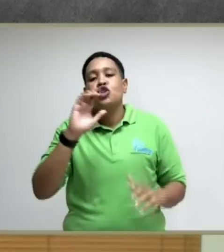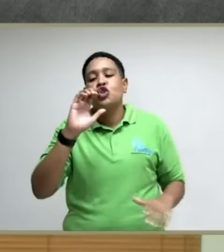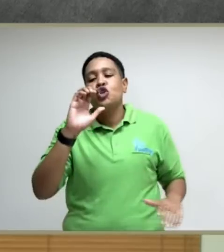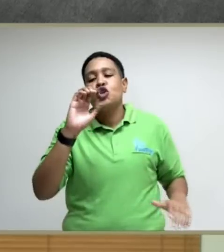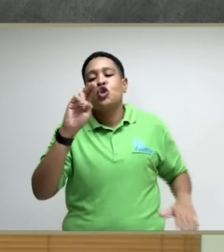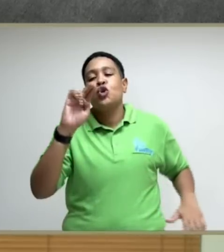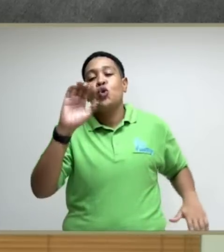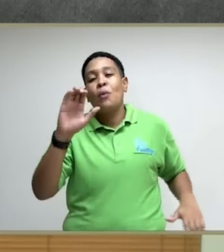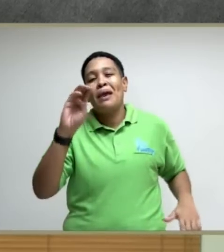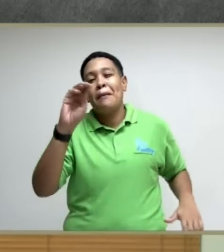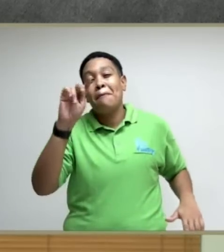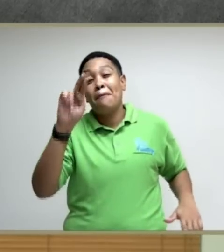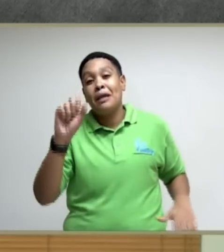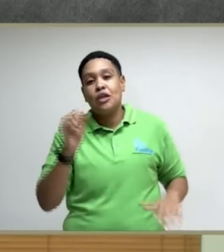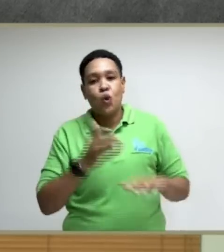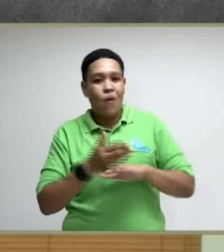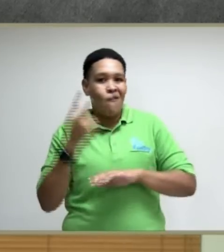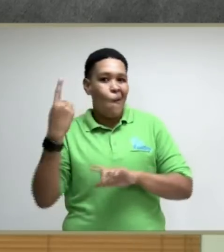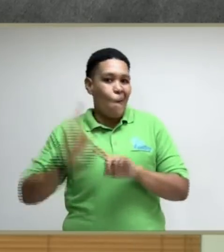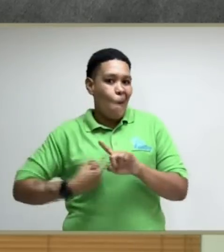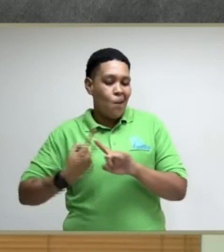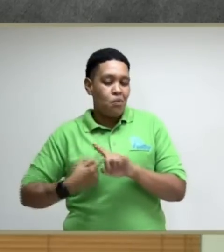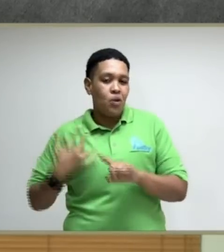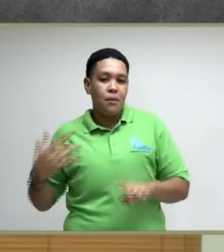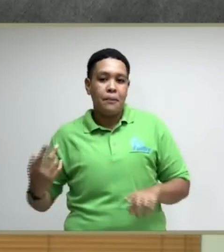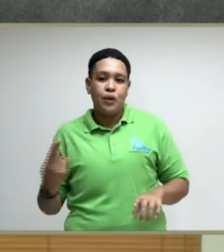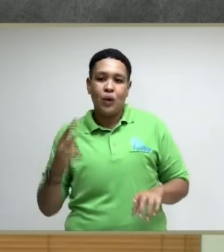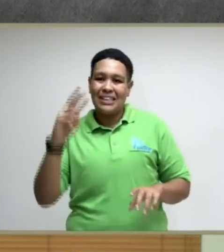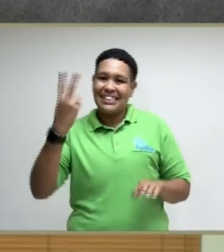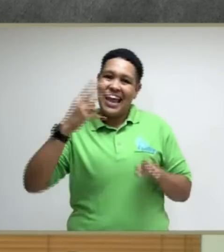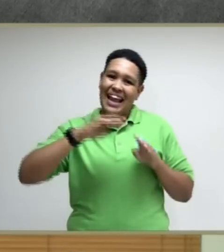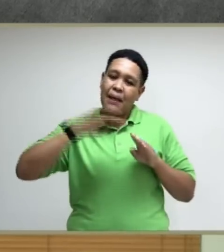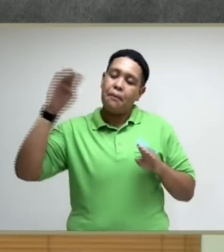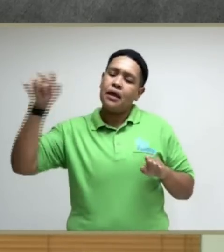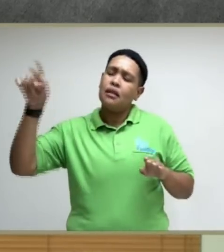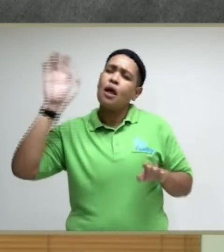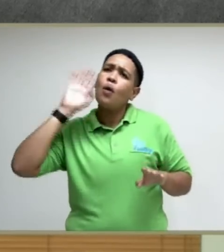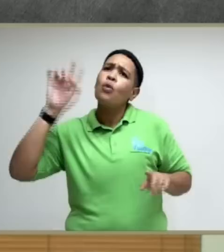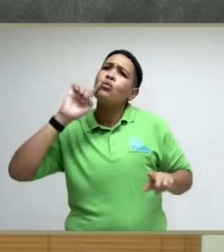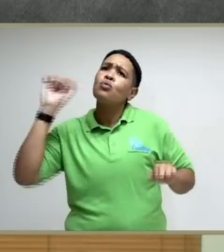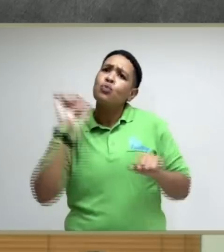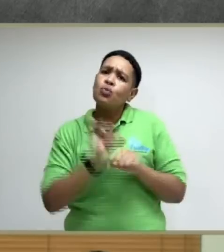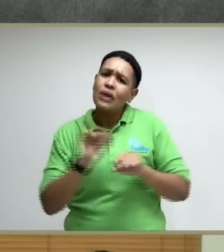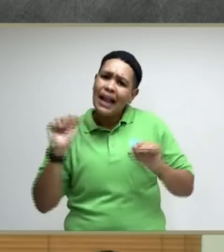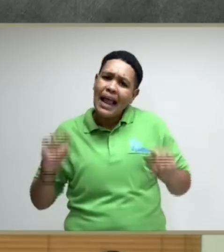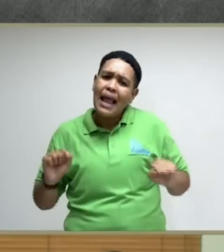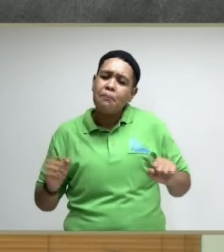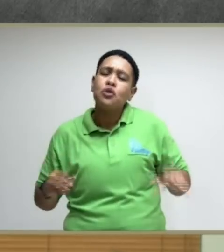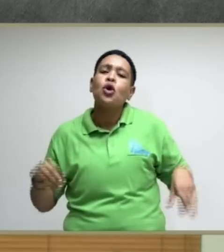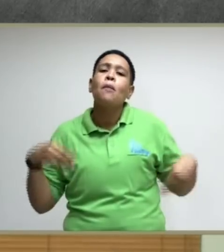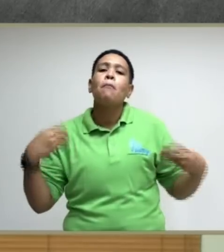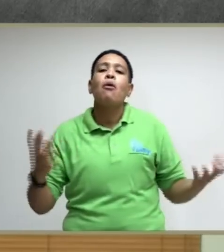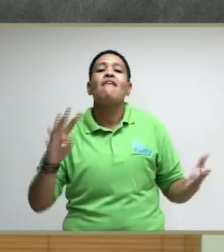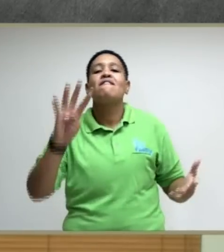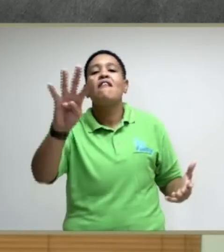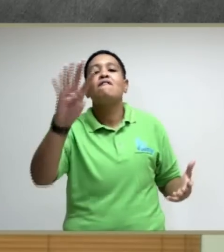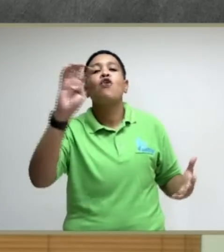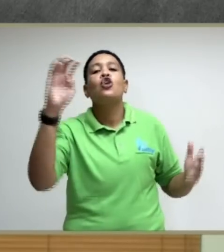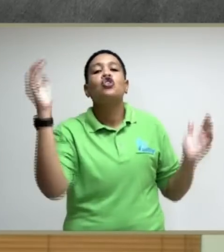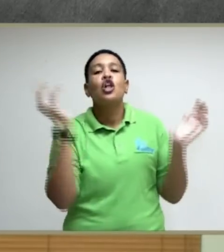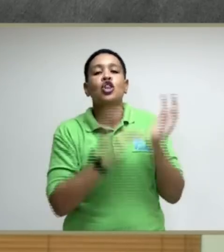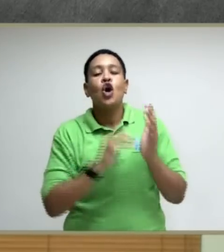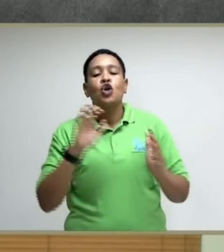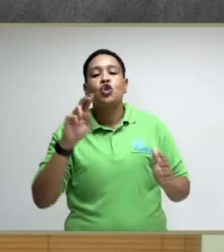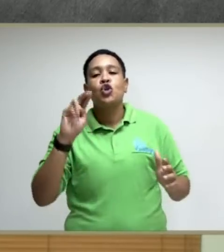meters over the 1 month period at the second peak, that they would have been able to provide up to 400,000 cubic